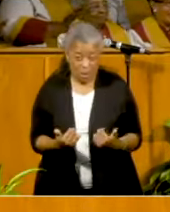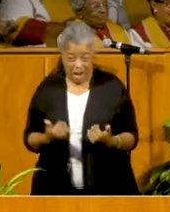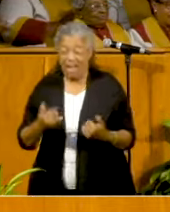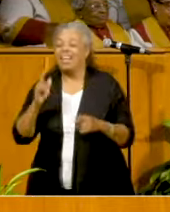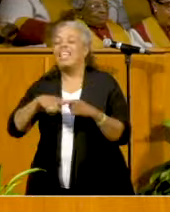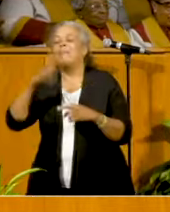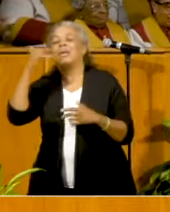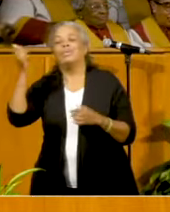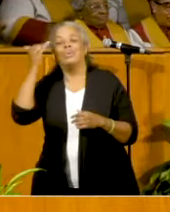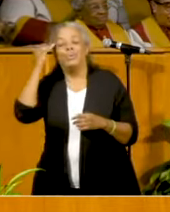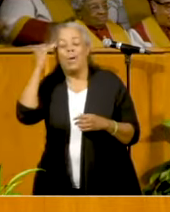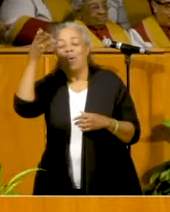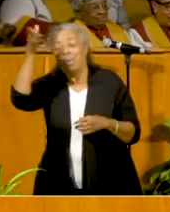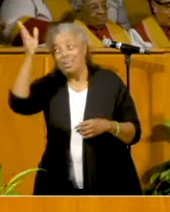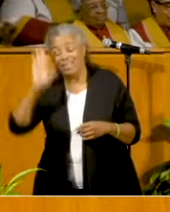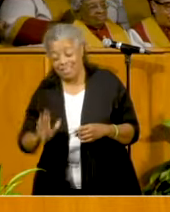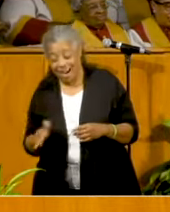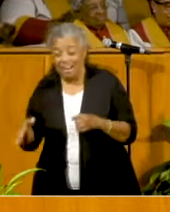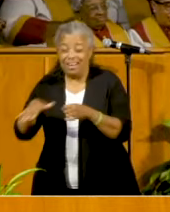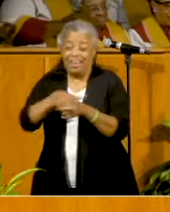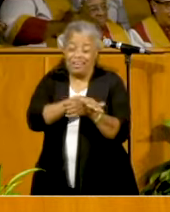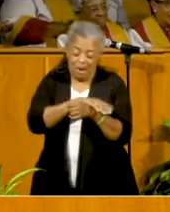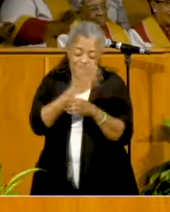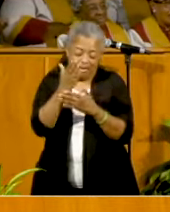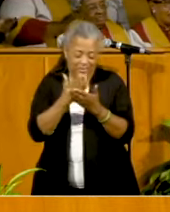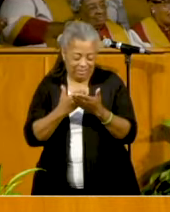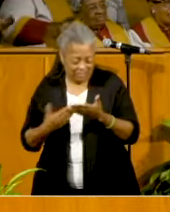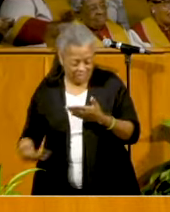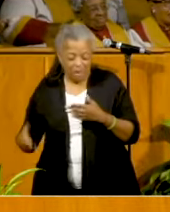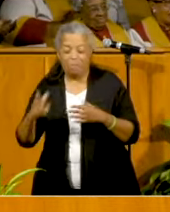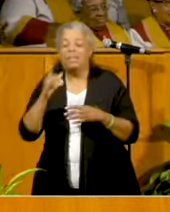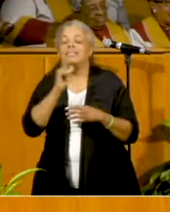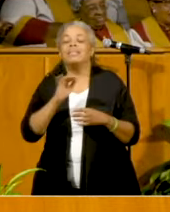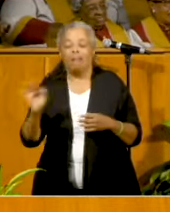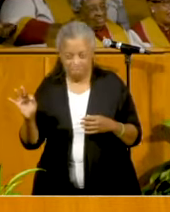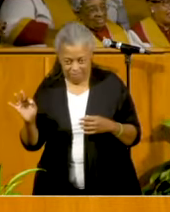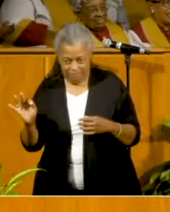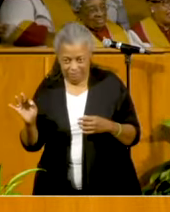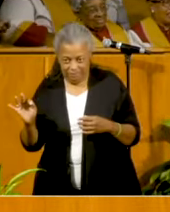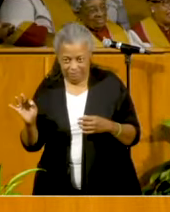because you know God covered some stuff.